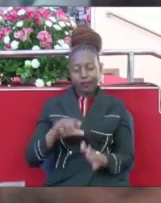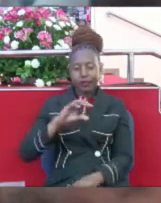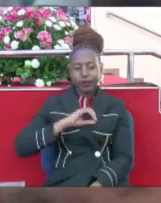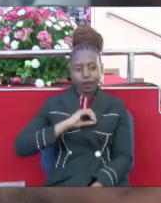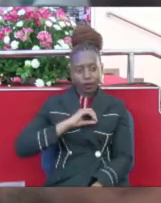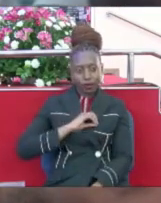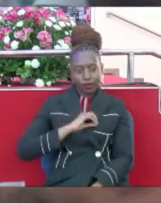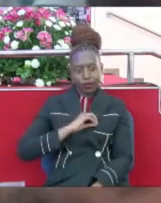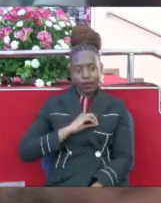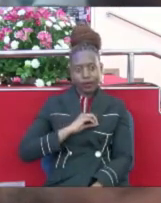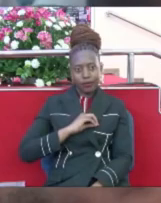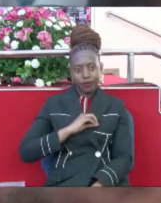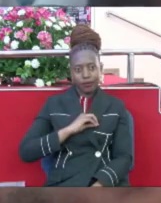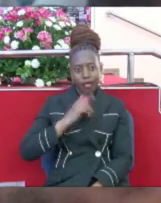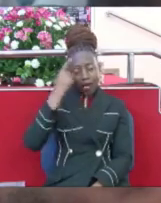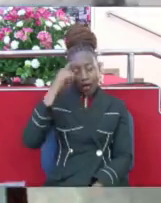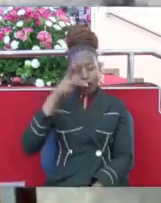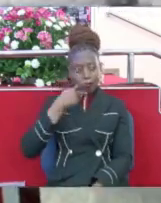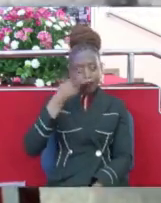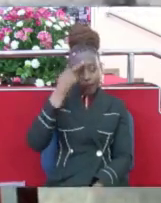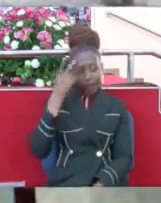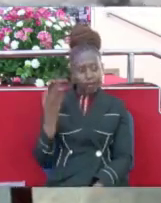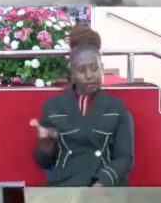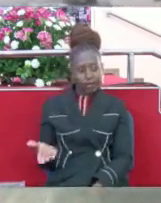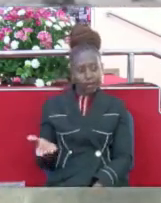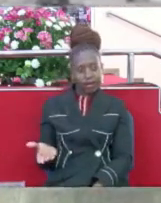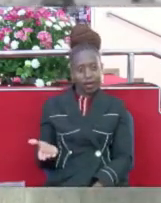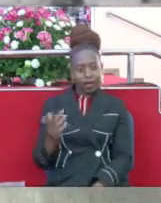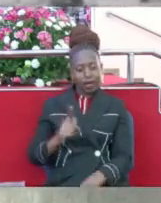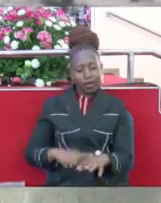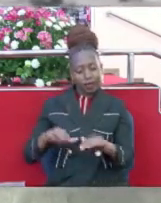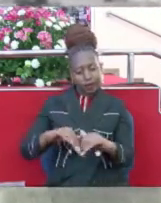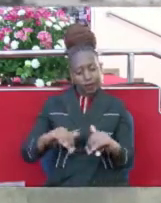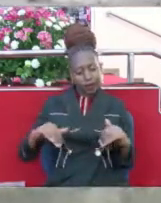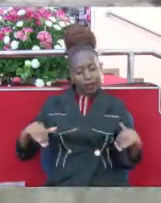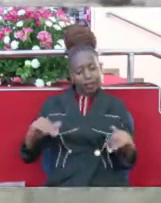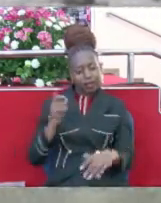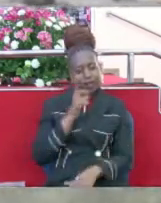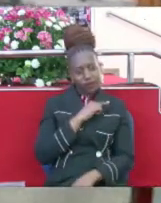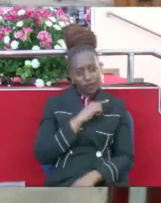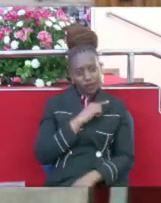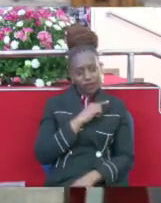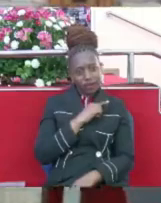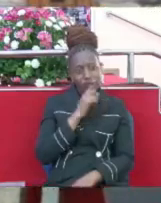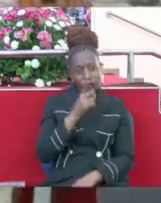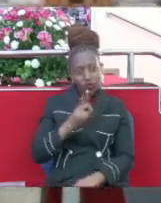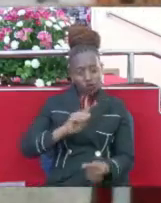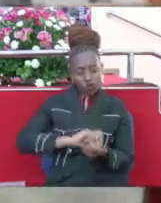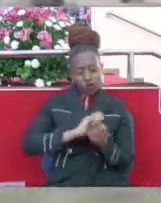That for the parents who are here, when you have been separated, you have been